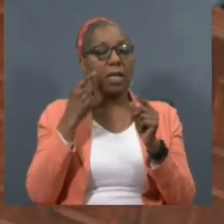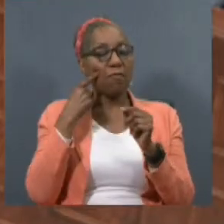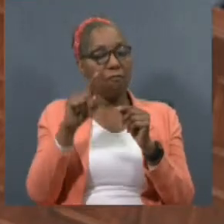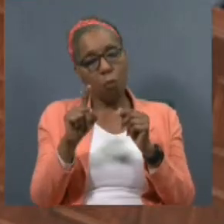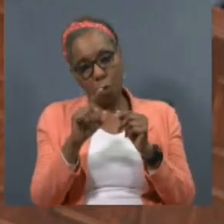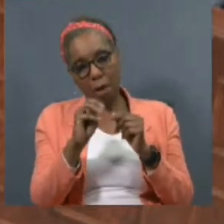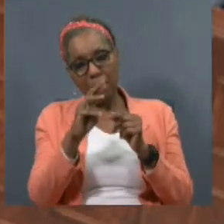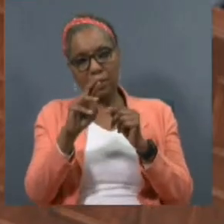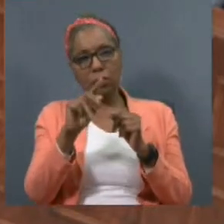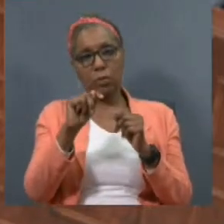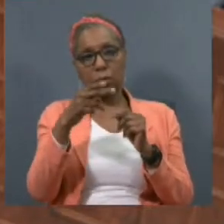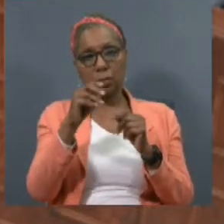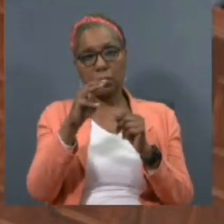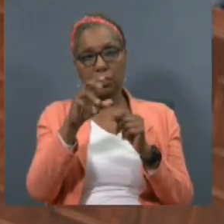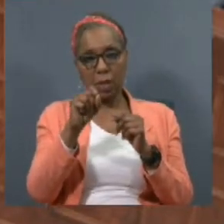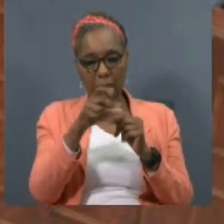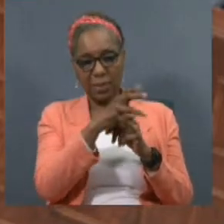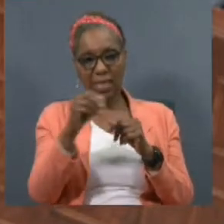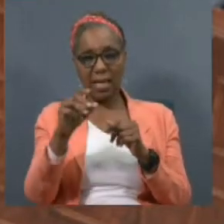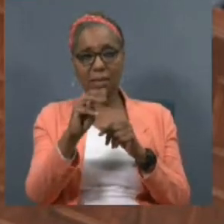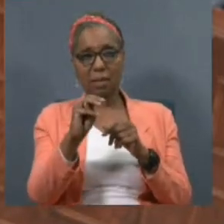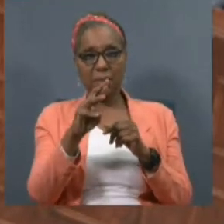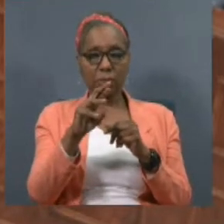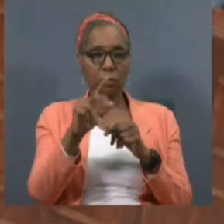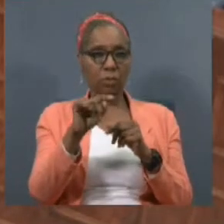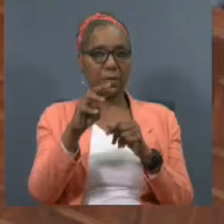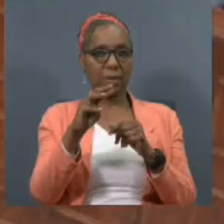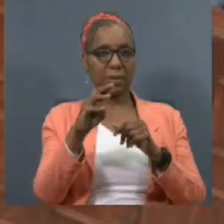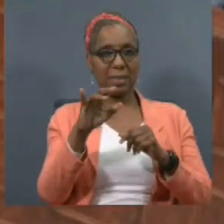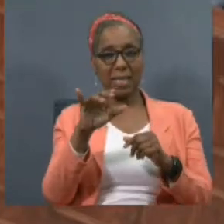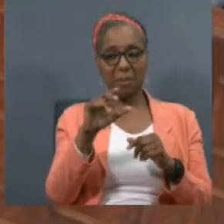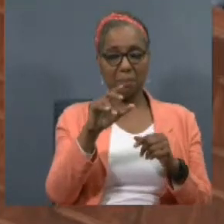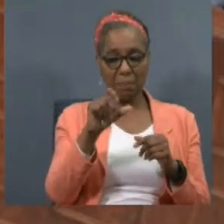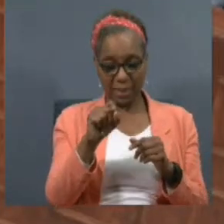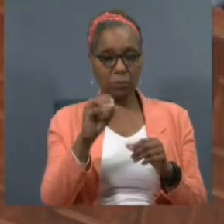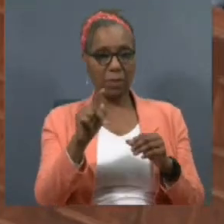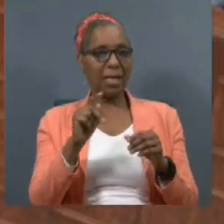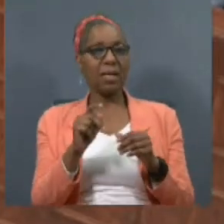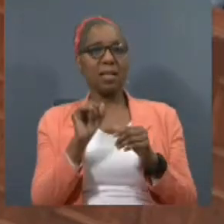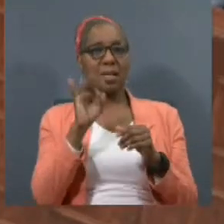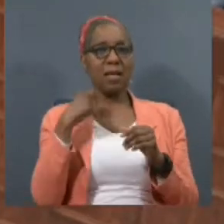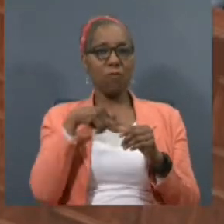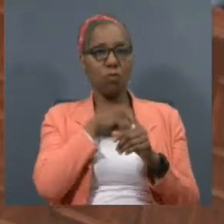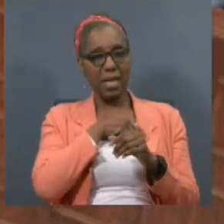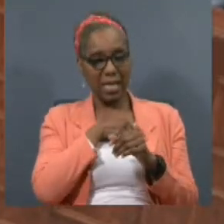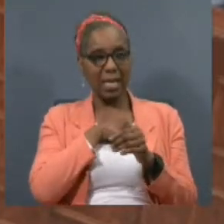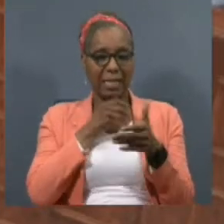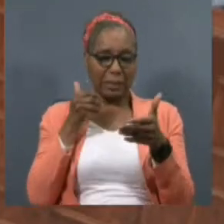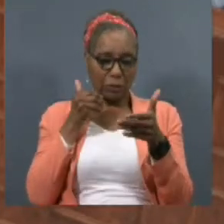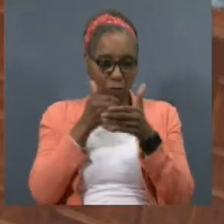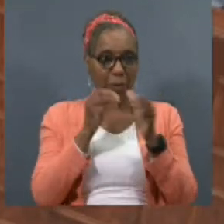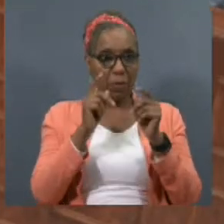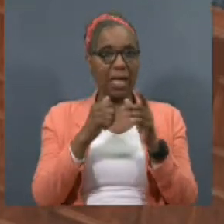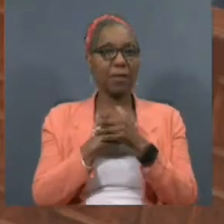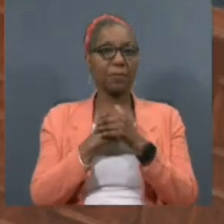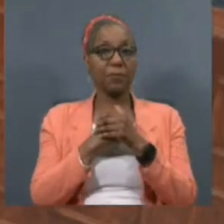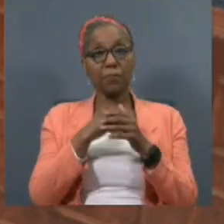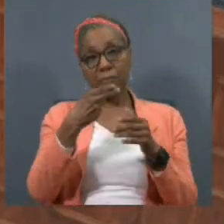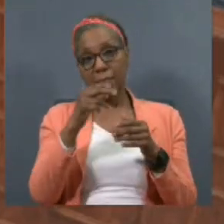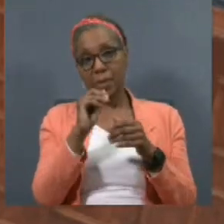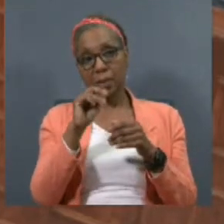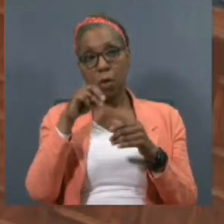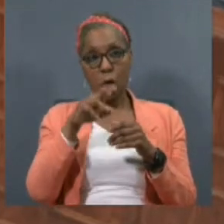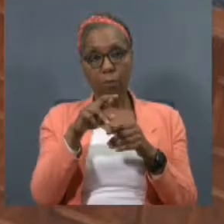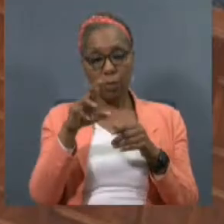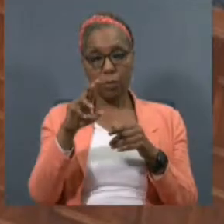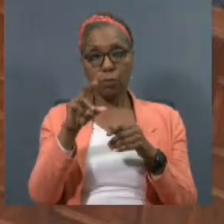Thomas and Mr. Timmis. And the first thing is, if we zoom in, and again, Harper Road and Gates